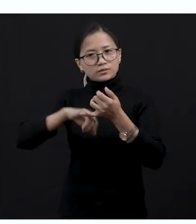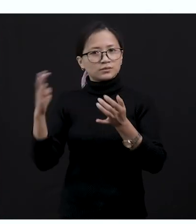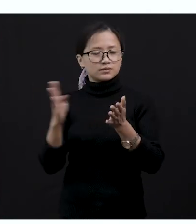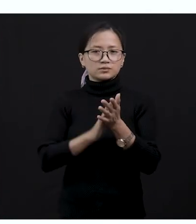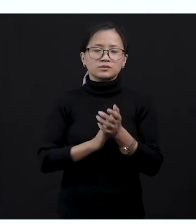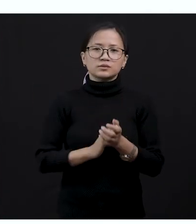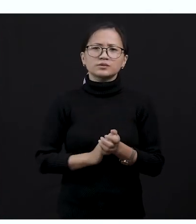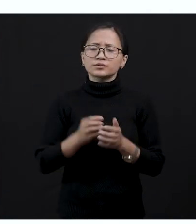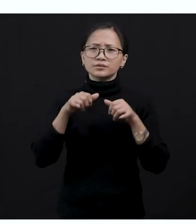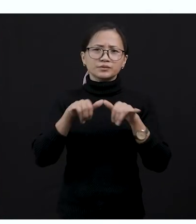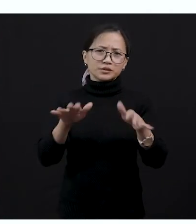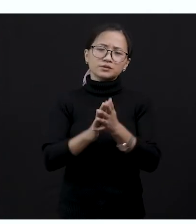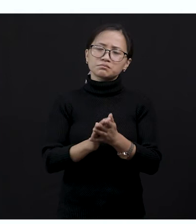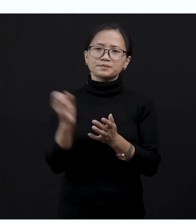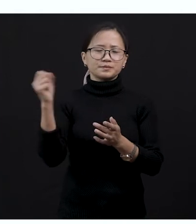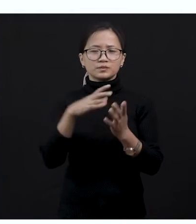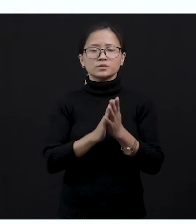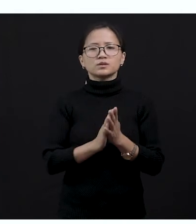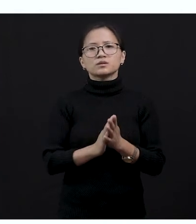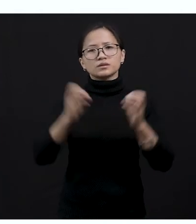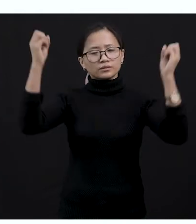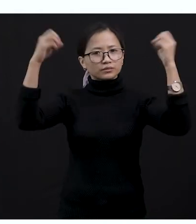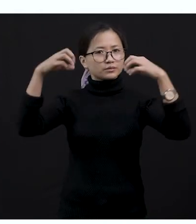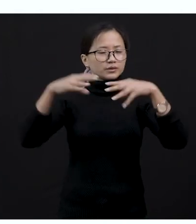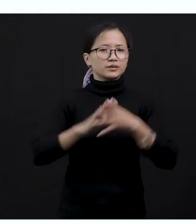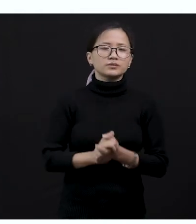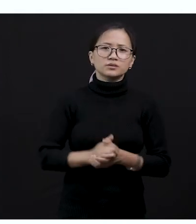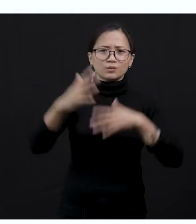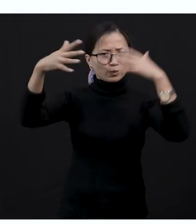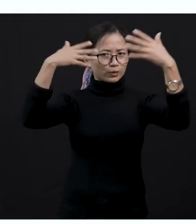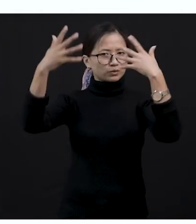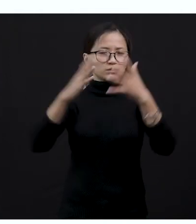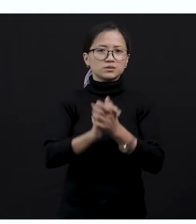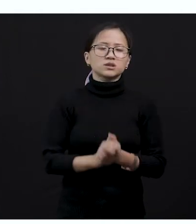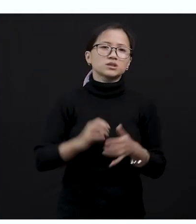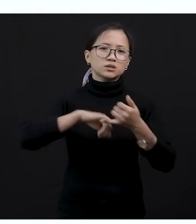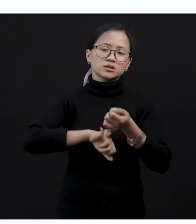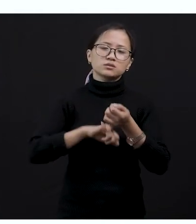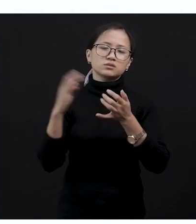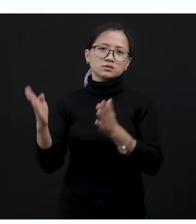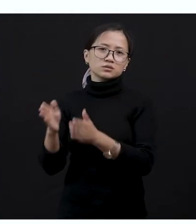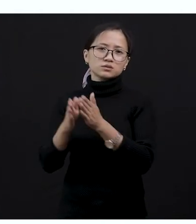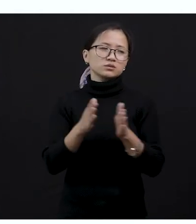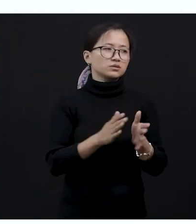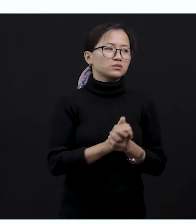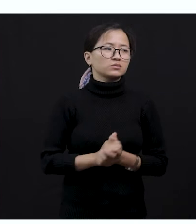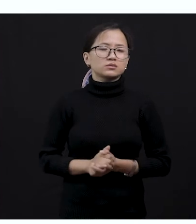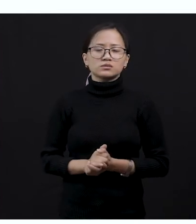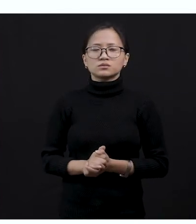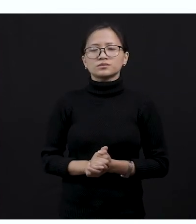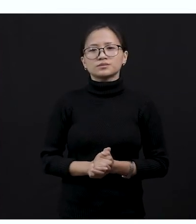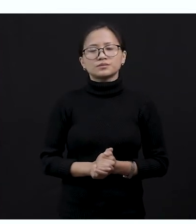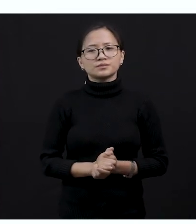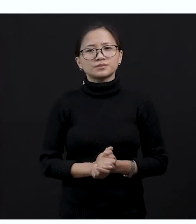experience spring, autumn, and monsoon. Monsoon is not included because monsoon is not